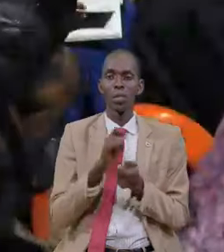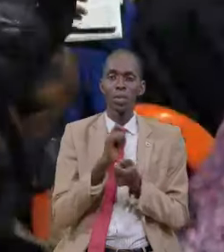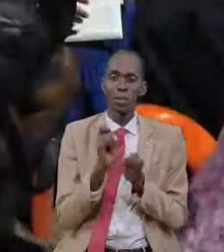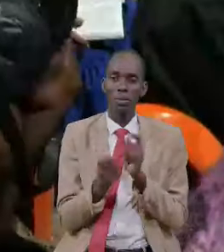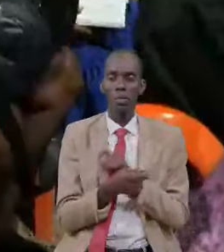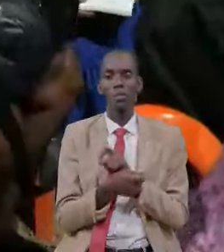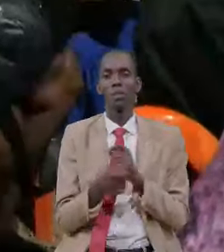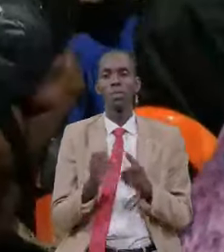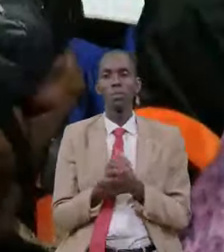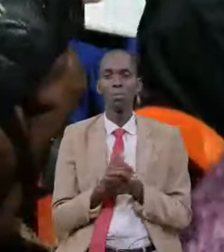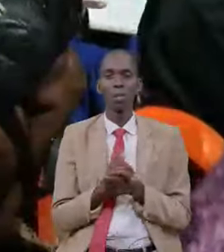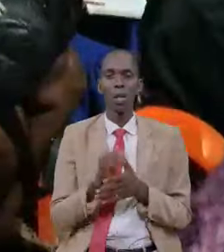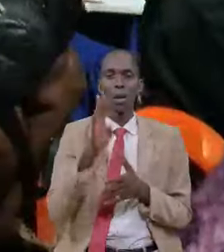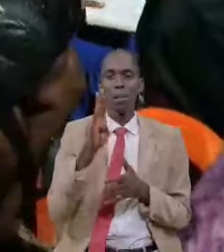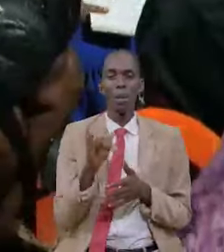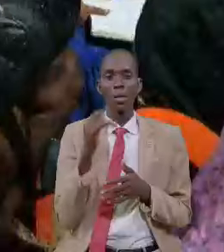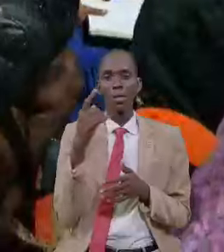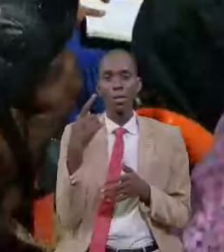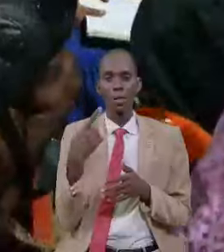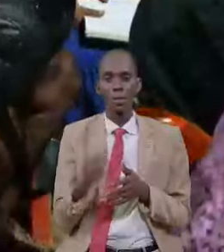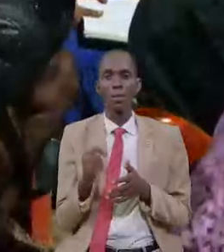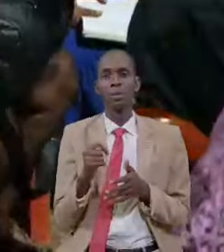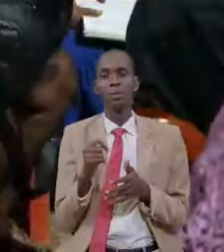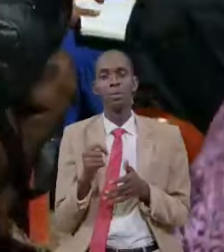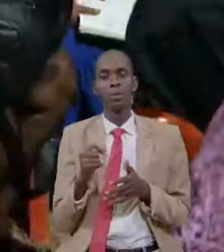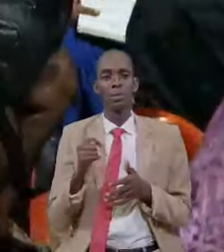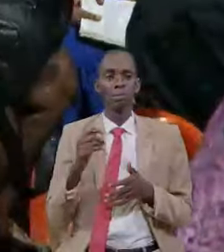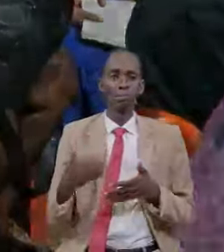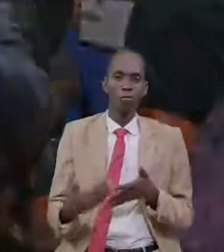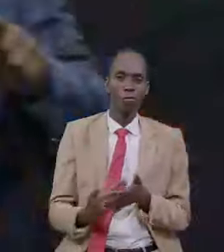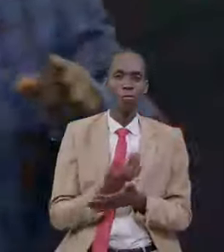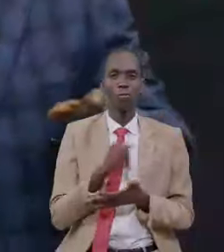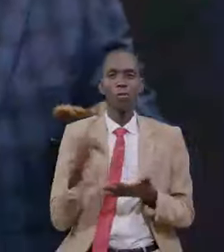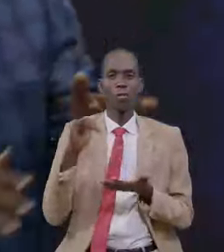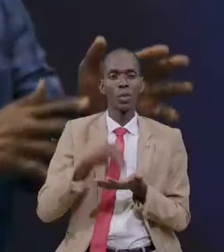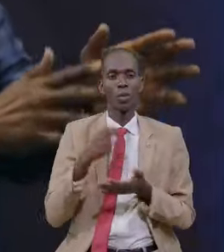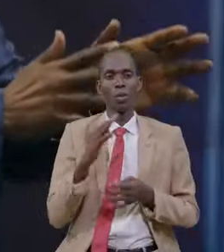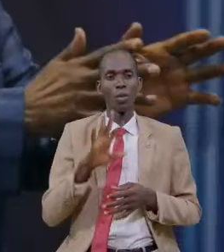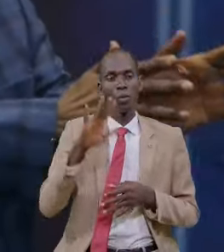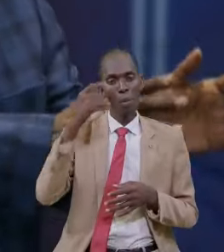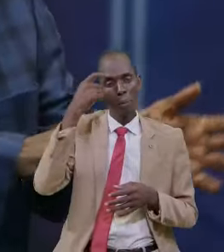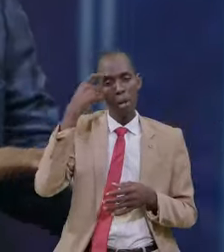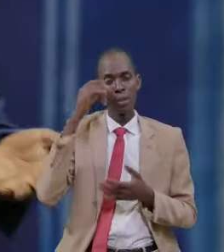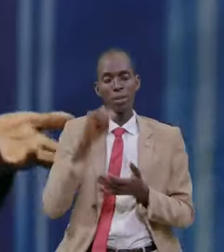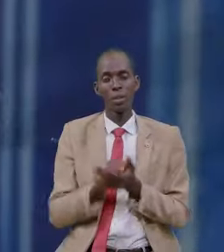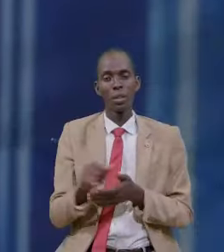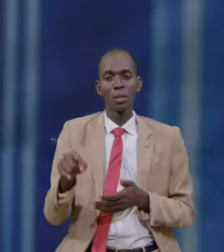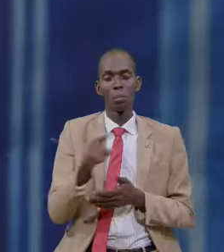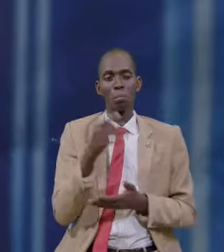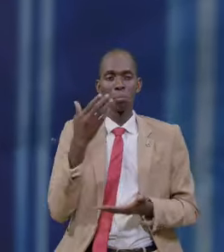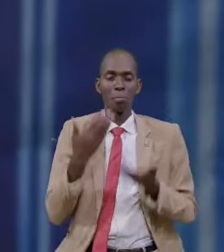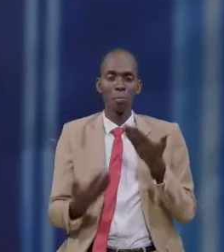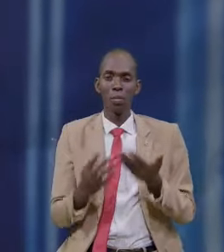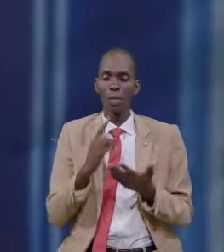Transform. Yeah. By the renewing of your mind, that ye may